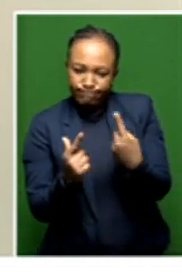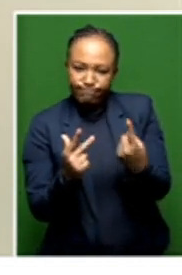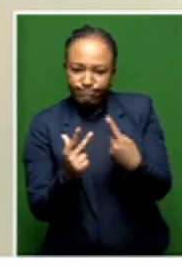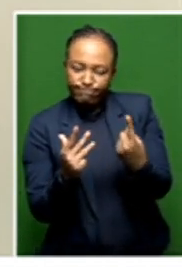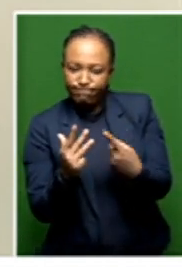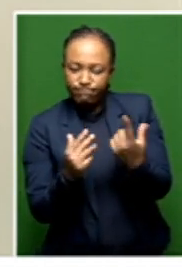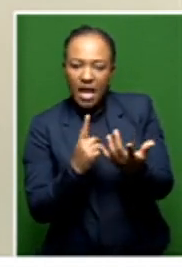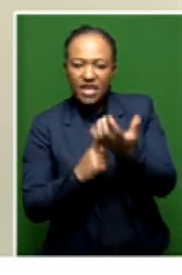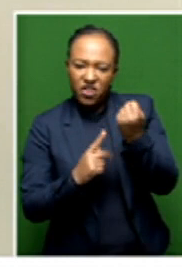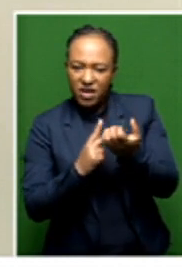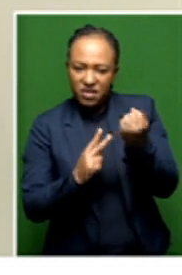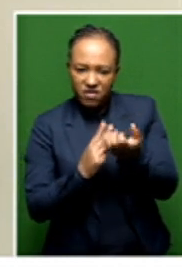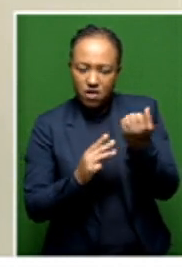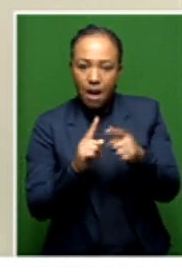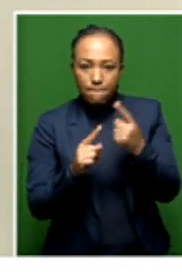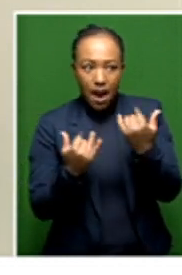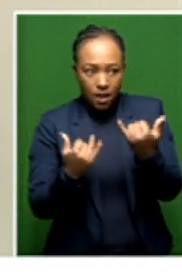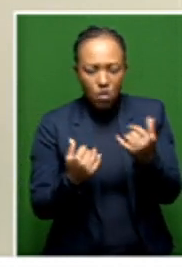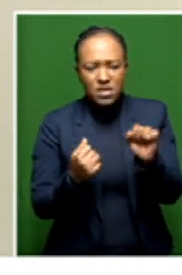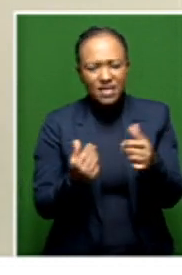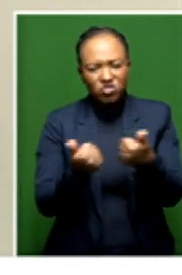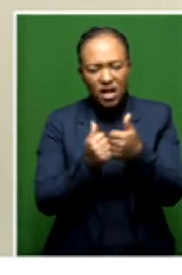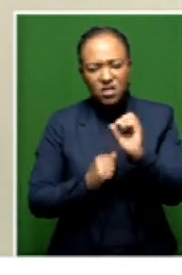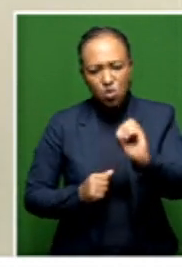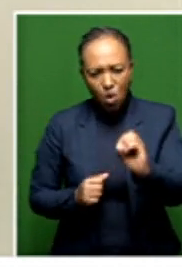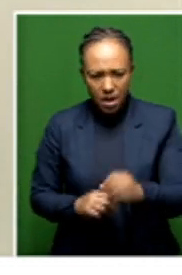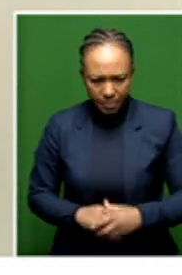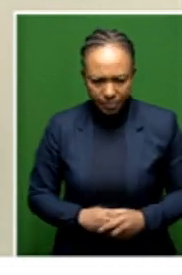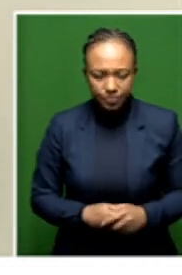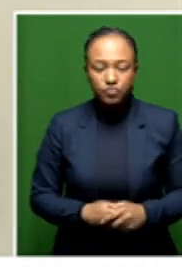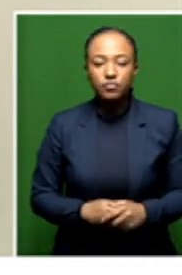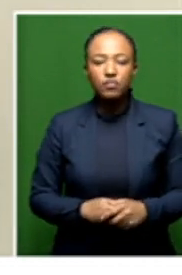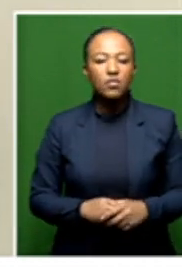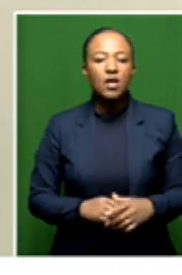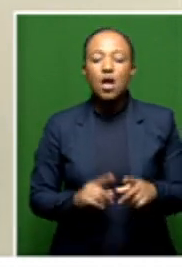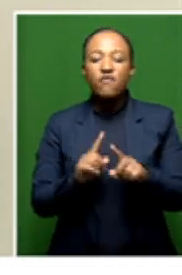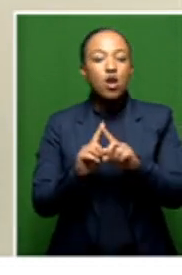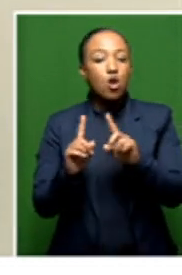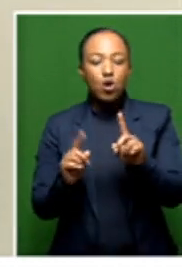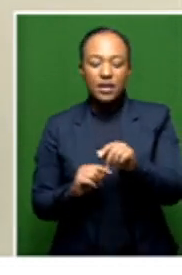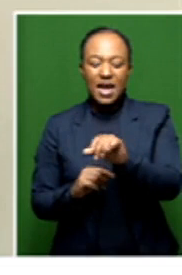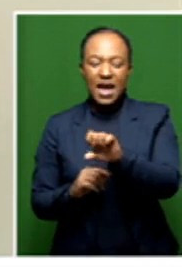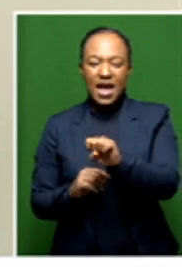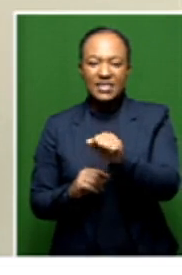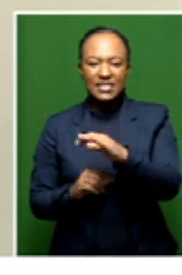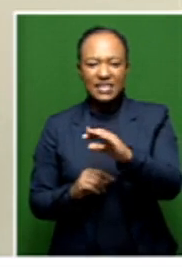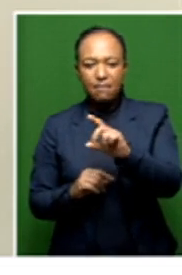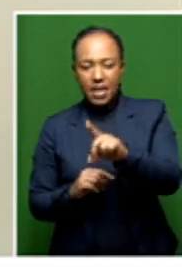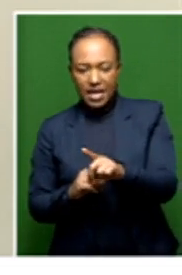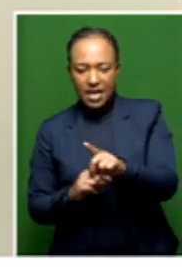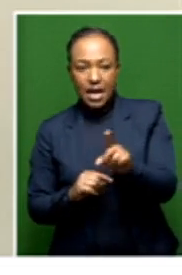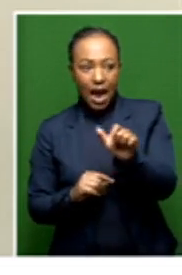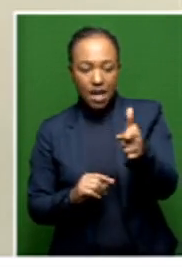challenges. Hence, we are saying that any other political party, if it is not the SACP, those